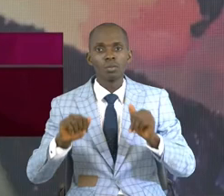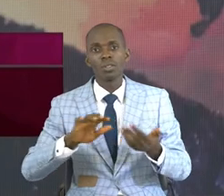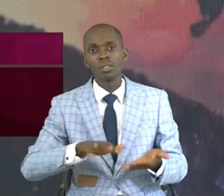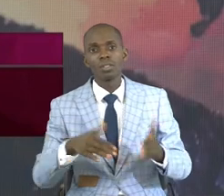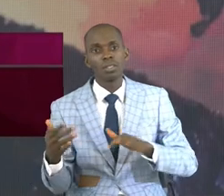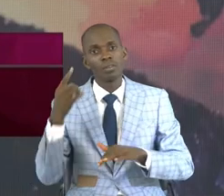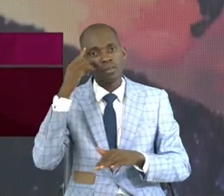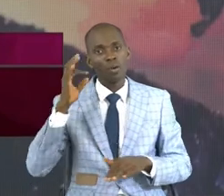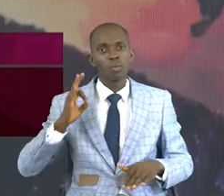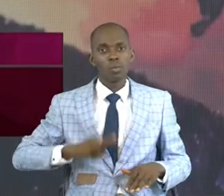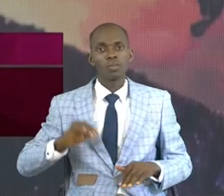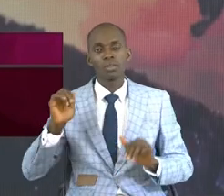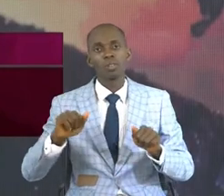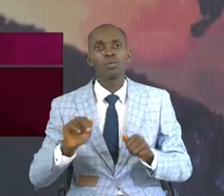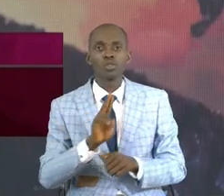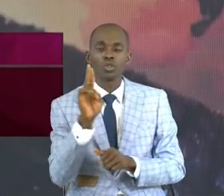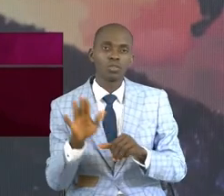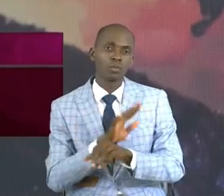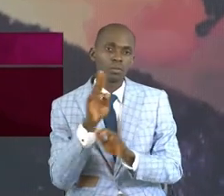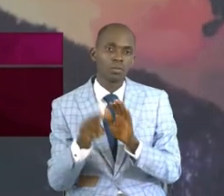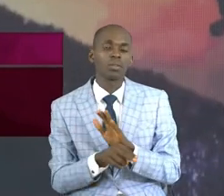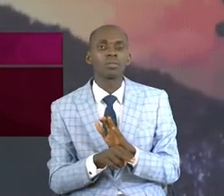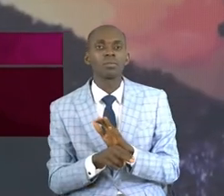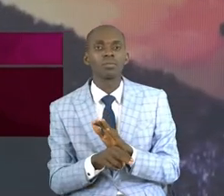usefulness. John chapter